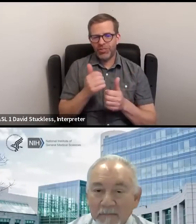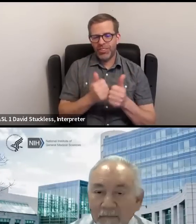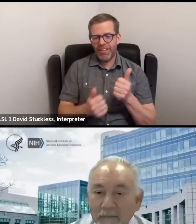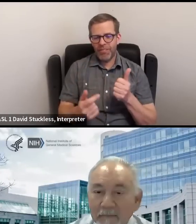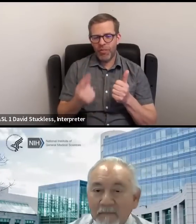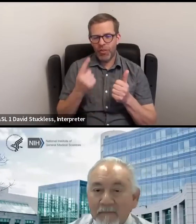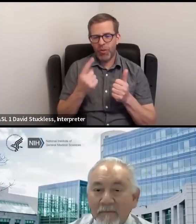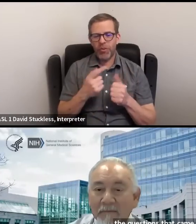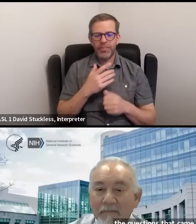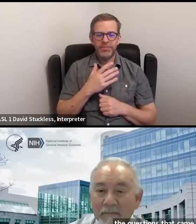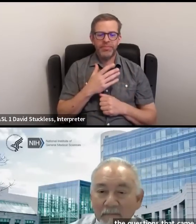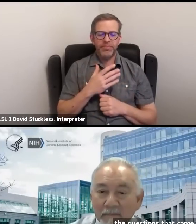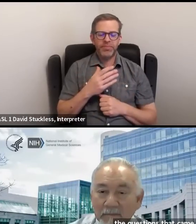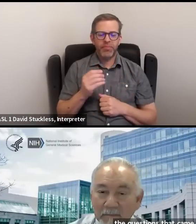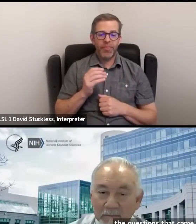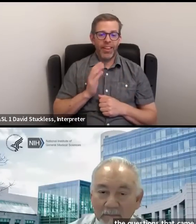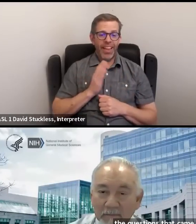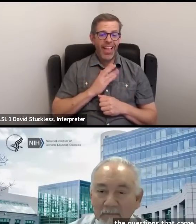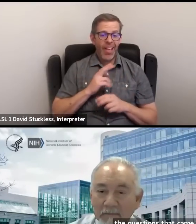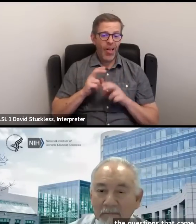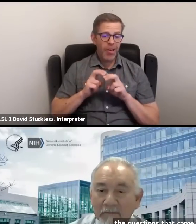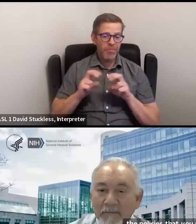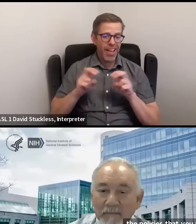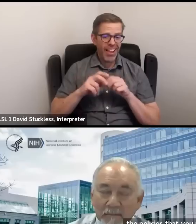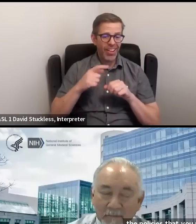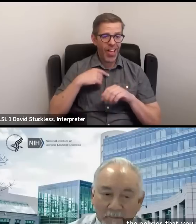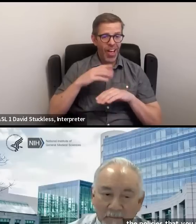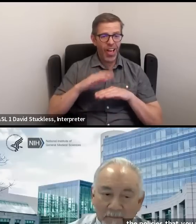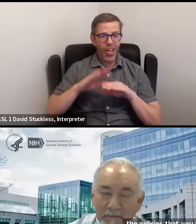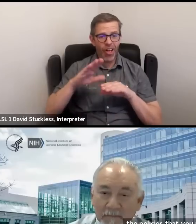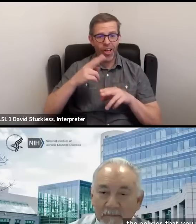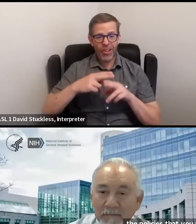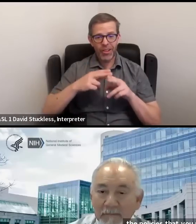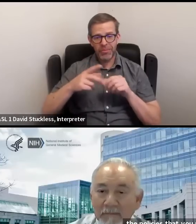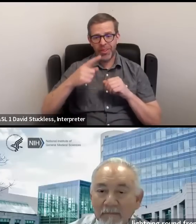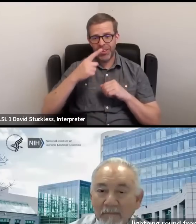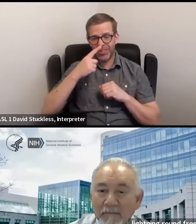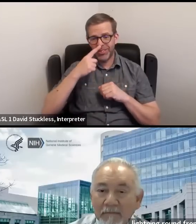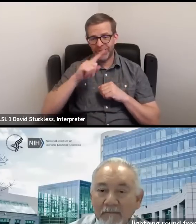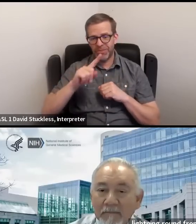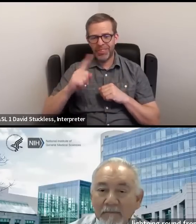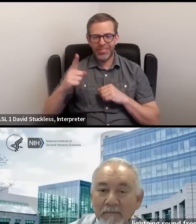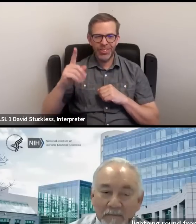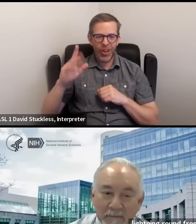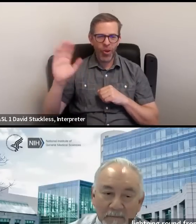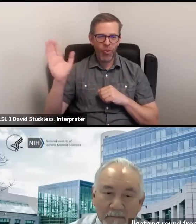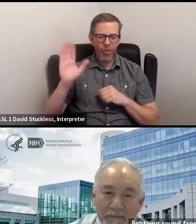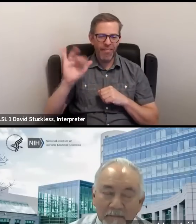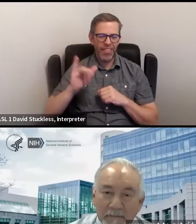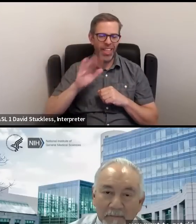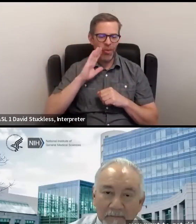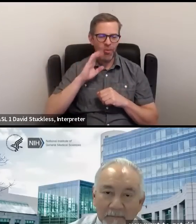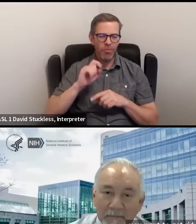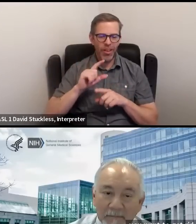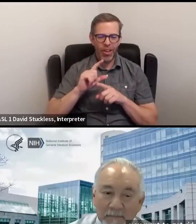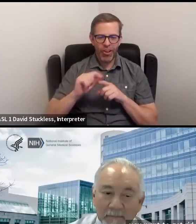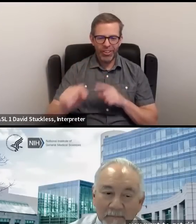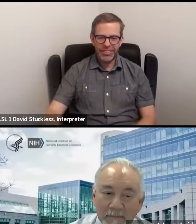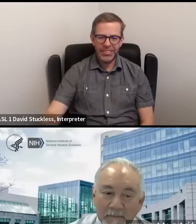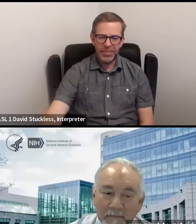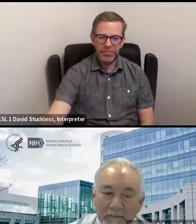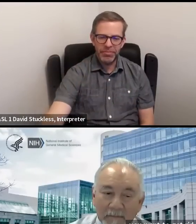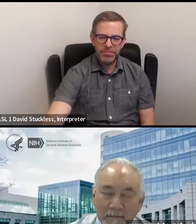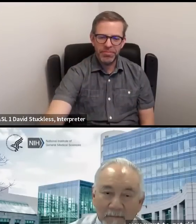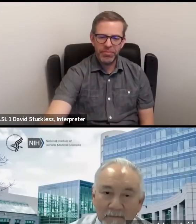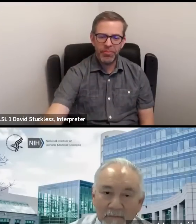everyone and all of our panel as I call out your name. If you don't mind just waving, that would be awesome.